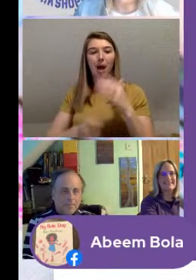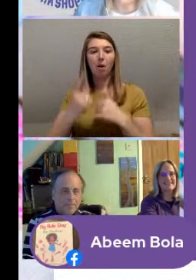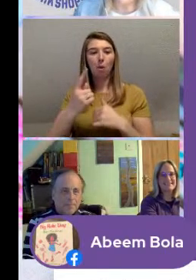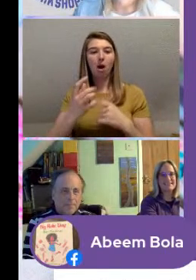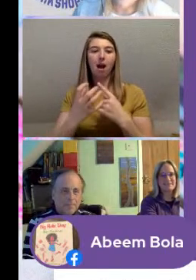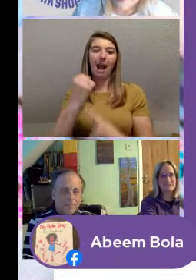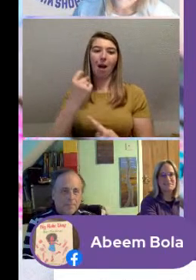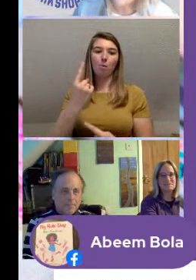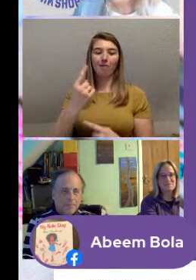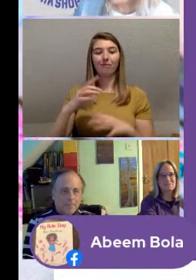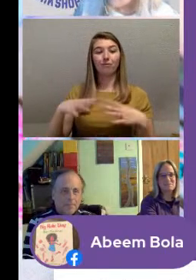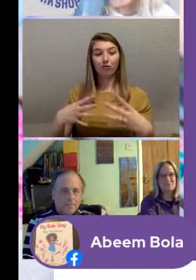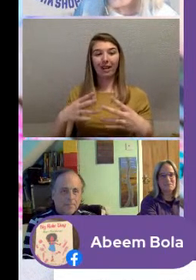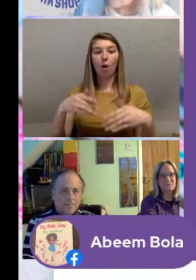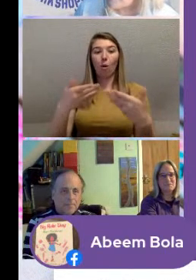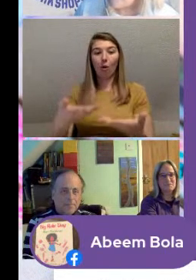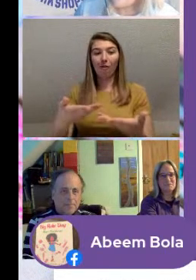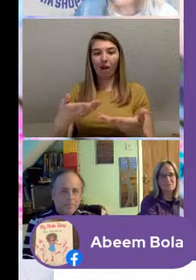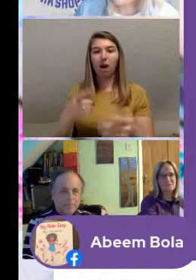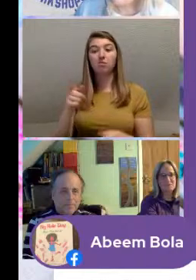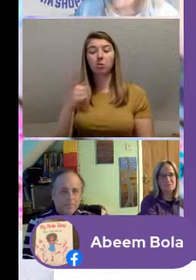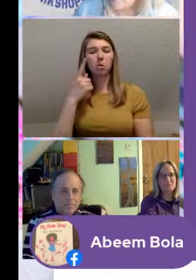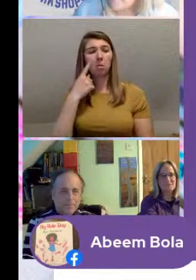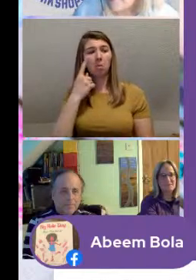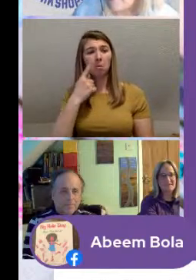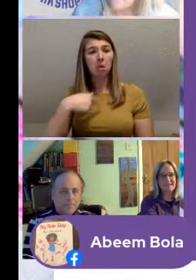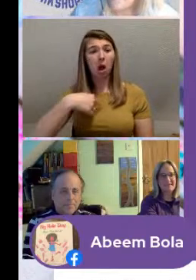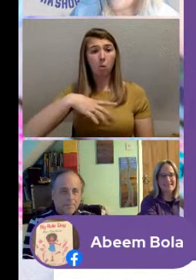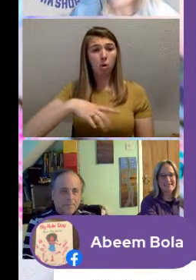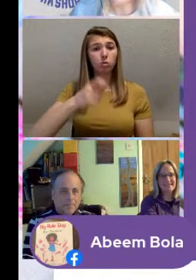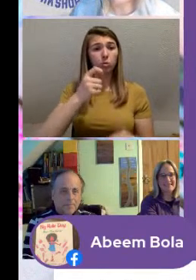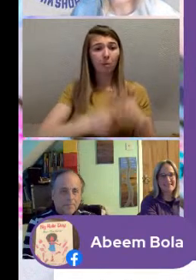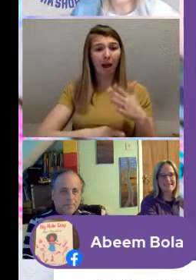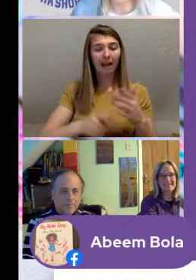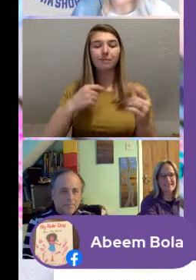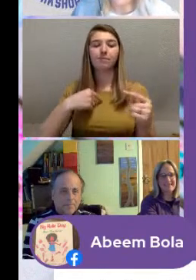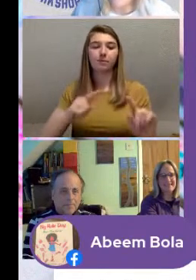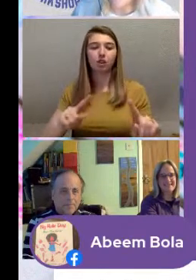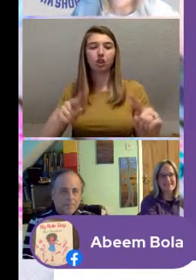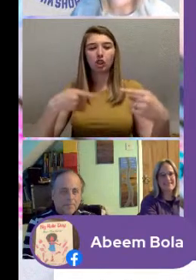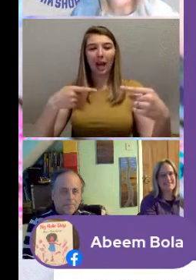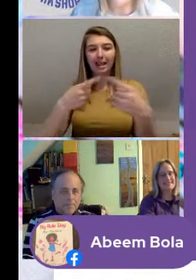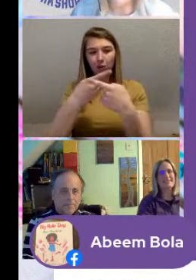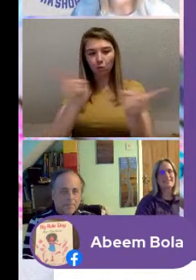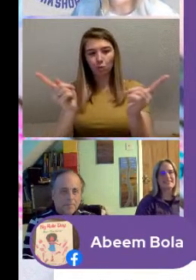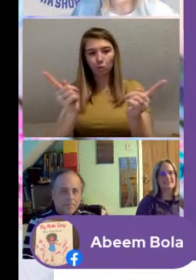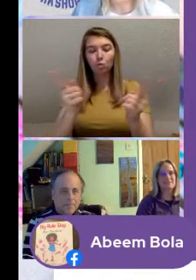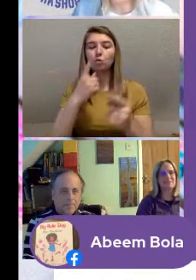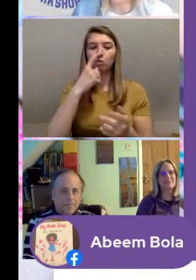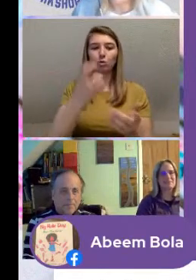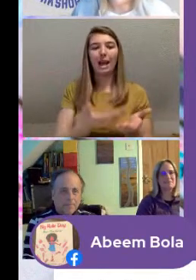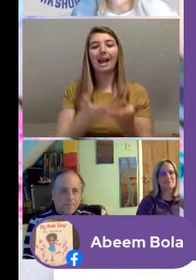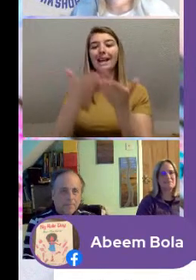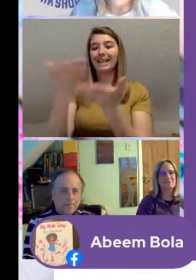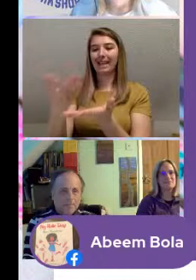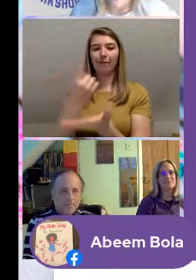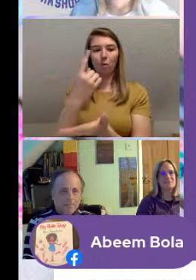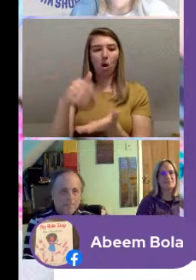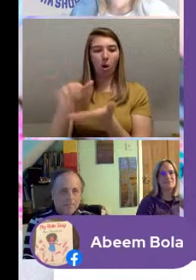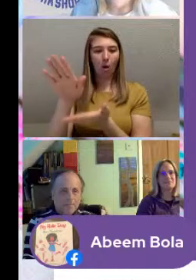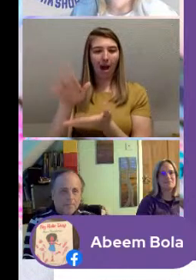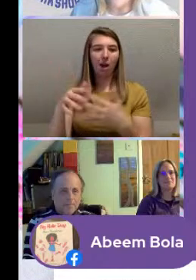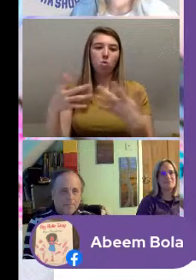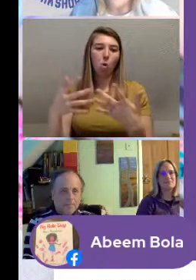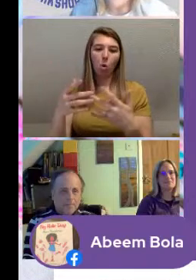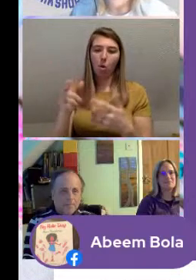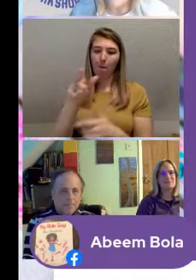to buy, I challenge you to give one of them to a food bank or give it away to someone in need. I think that's a great